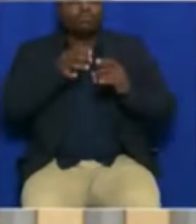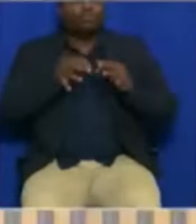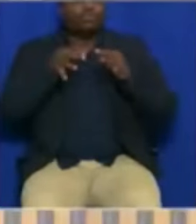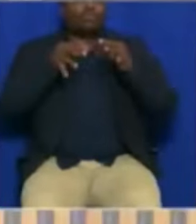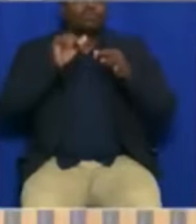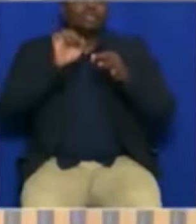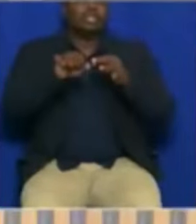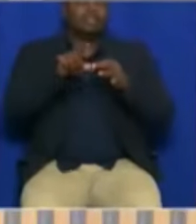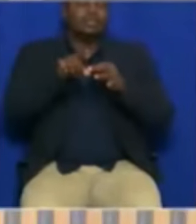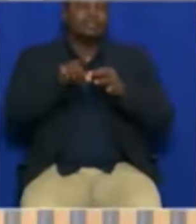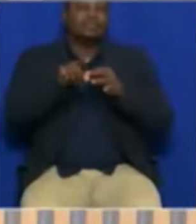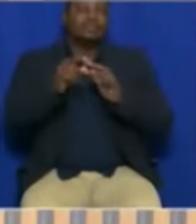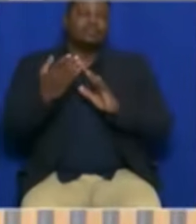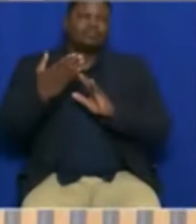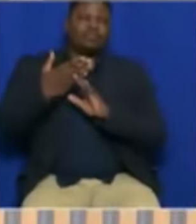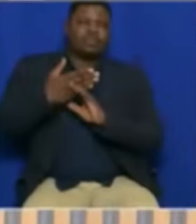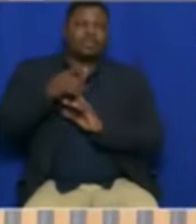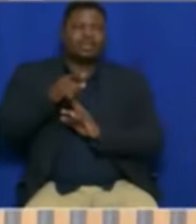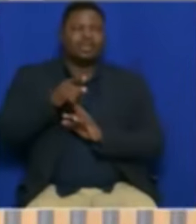Commissioner Kumalo has a question.